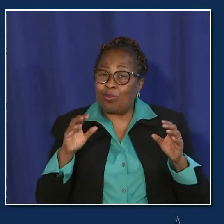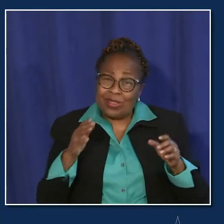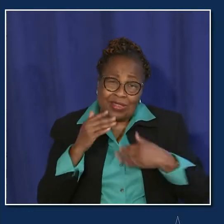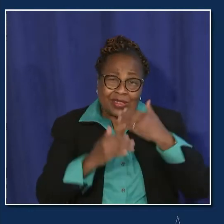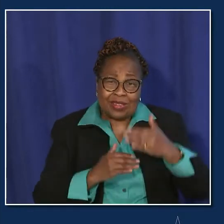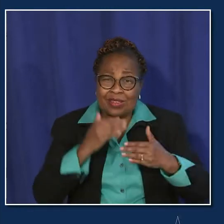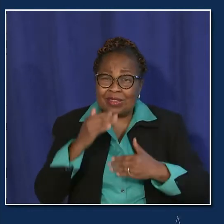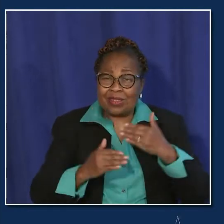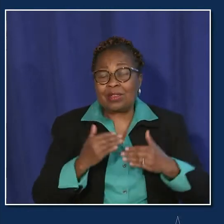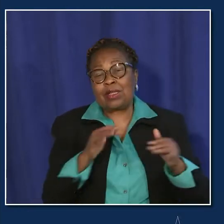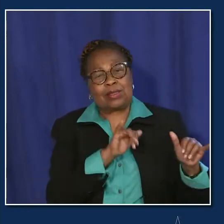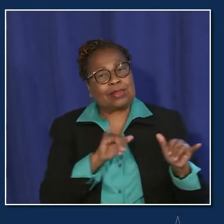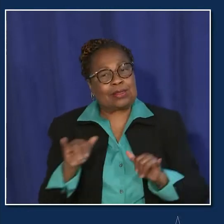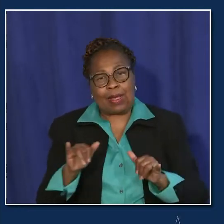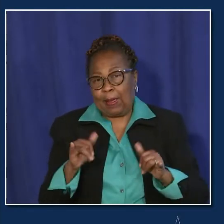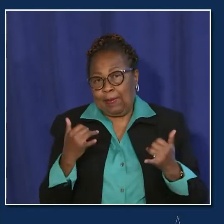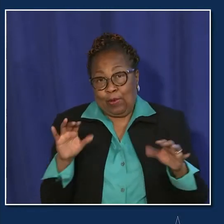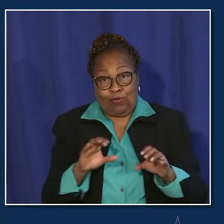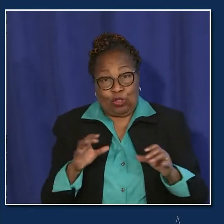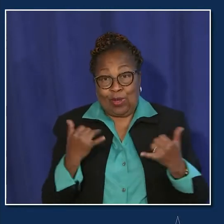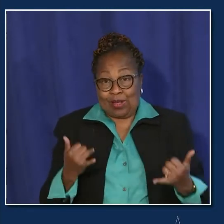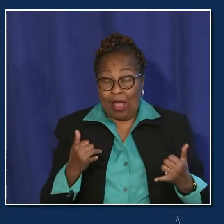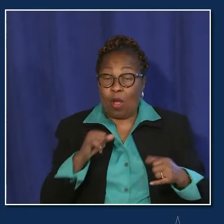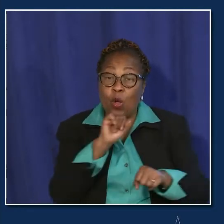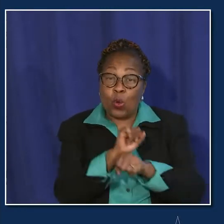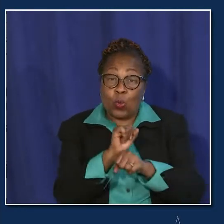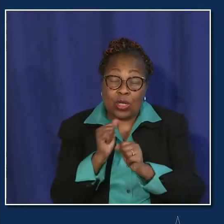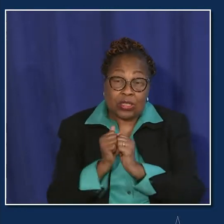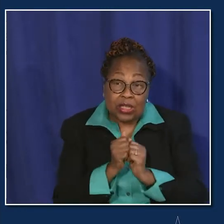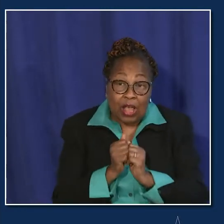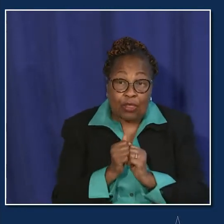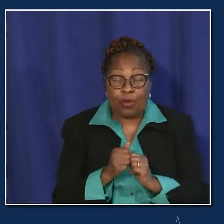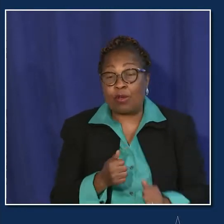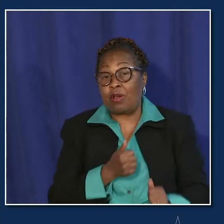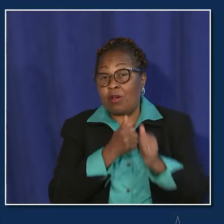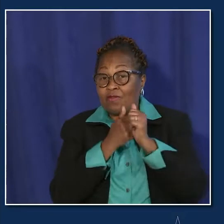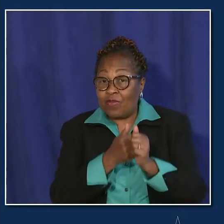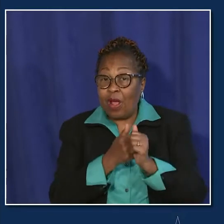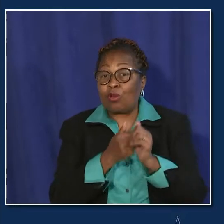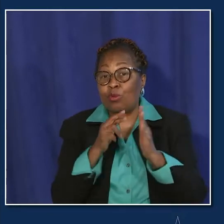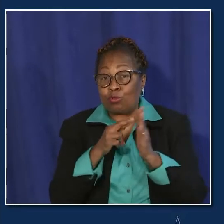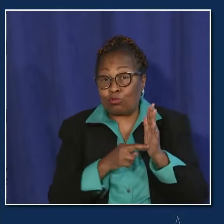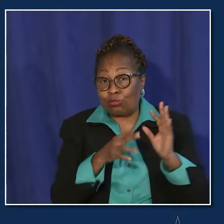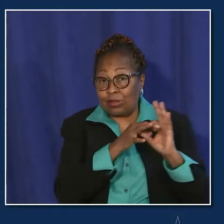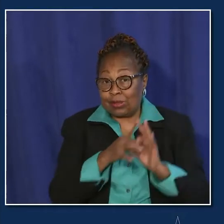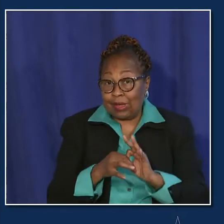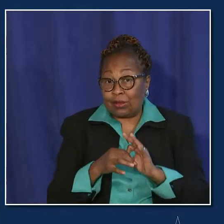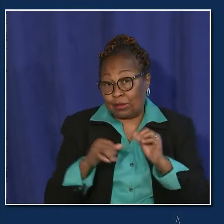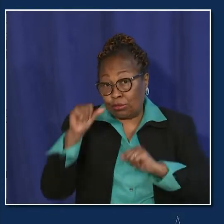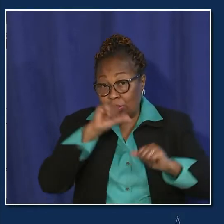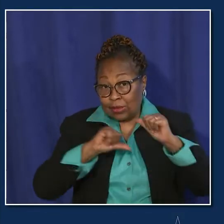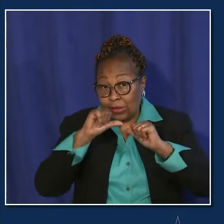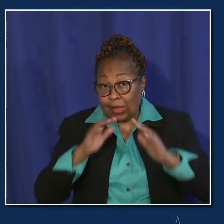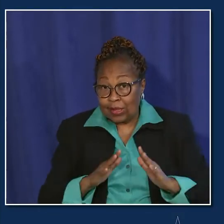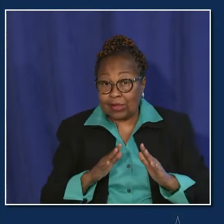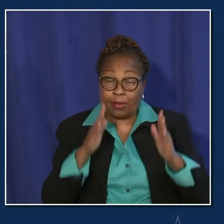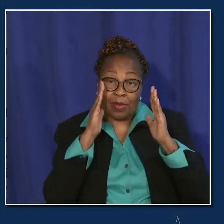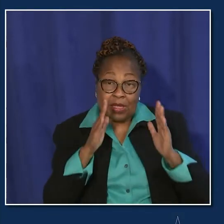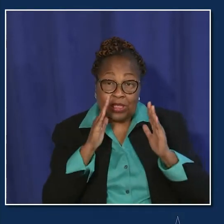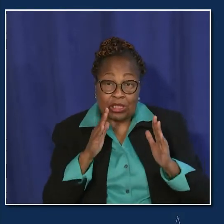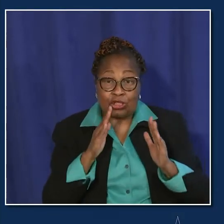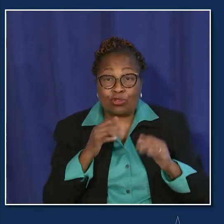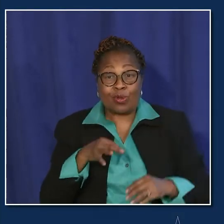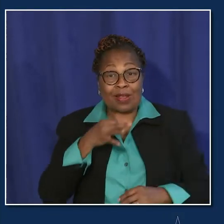way we have to get through this now. By working together, following the science, listening to our public health experts, but